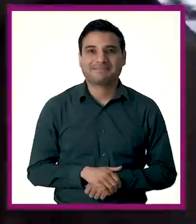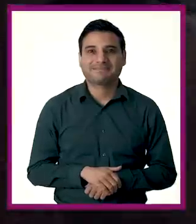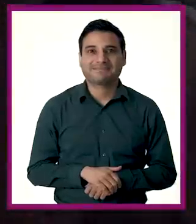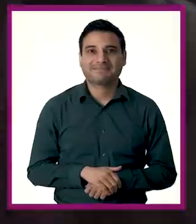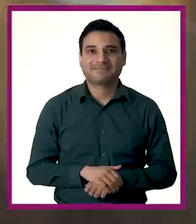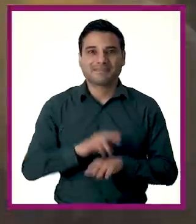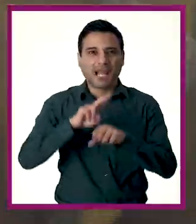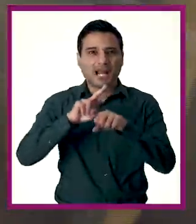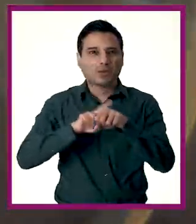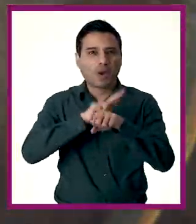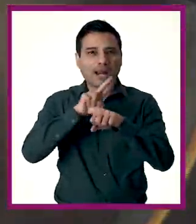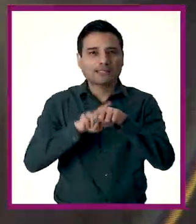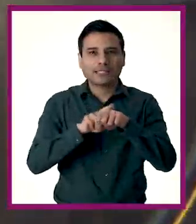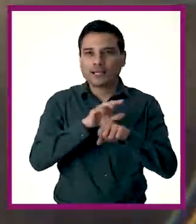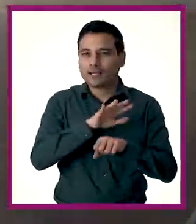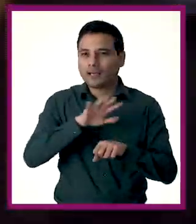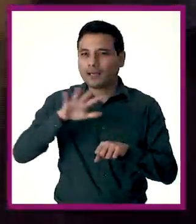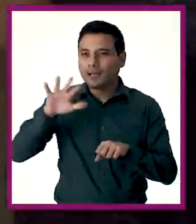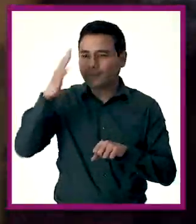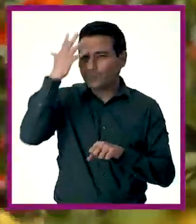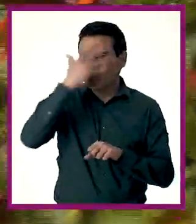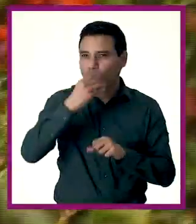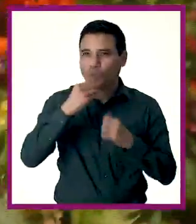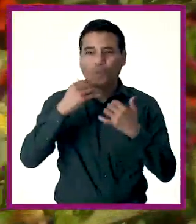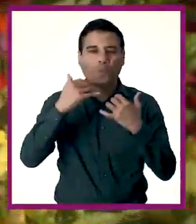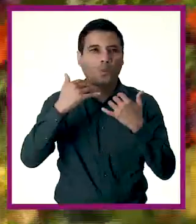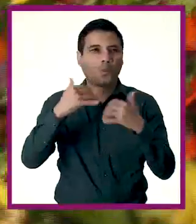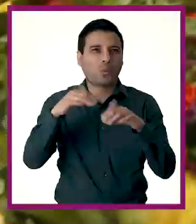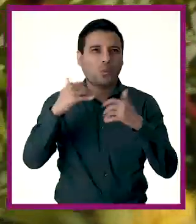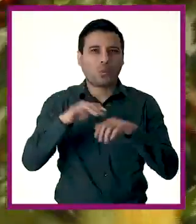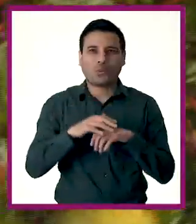Qué colores los de la naturaleza, ¿eh? Son